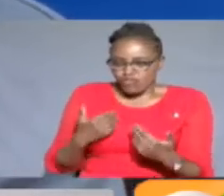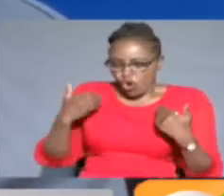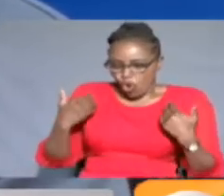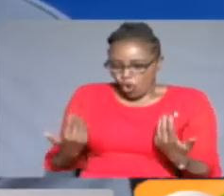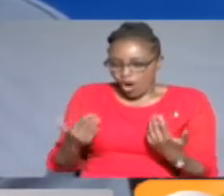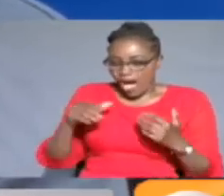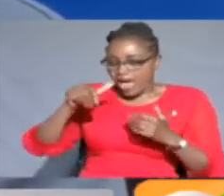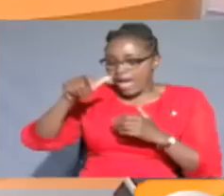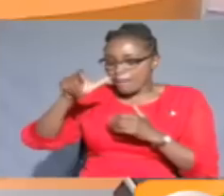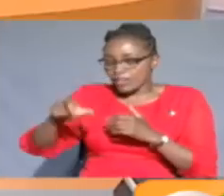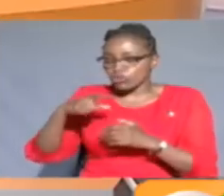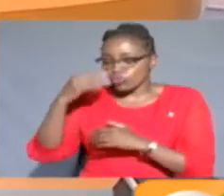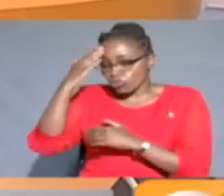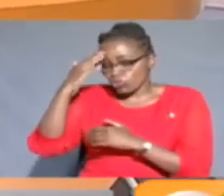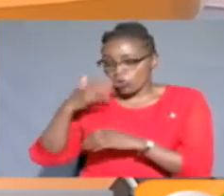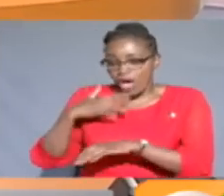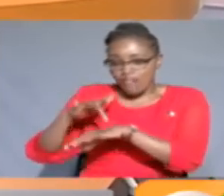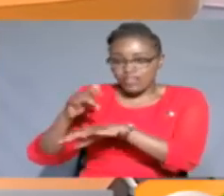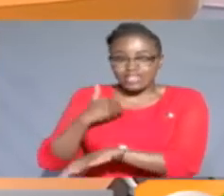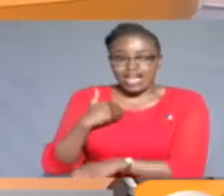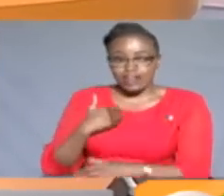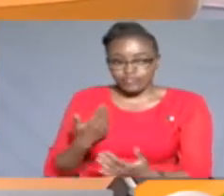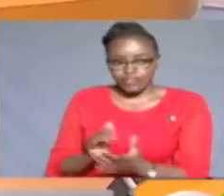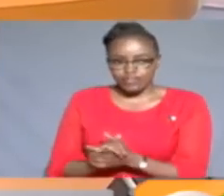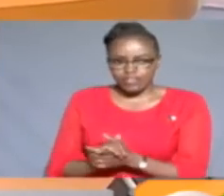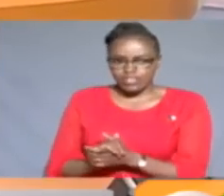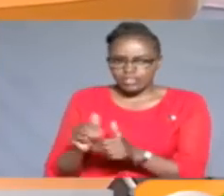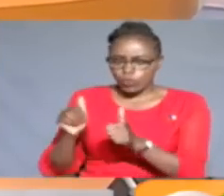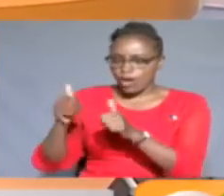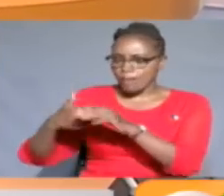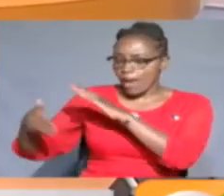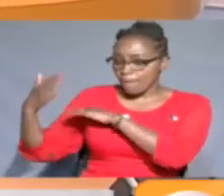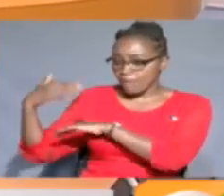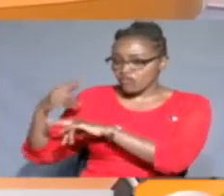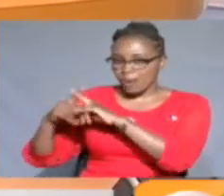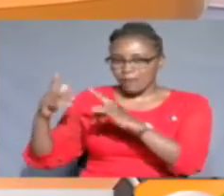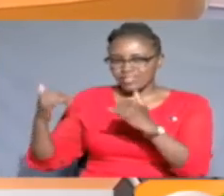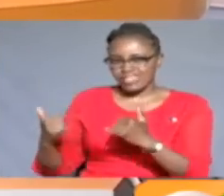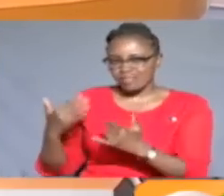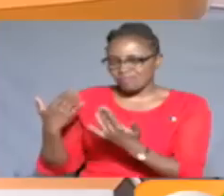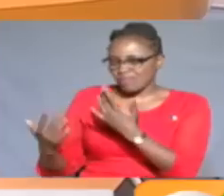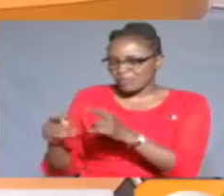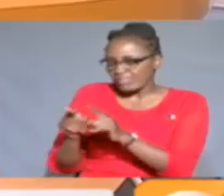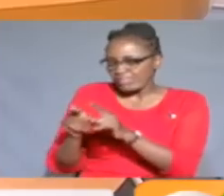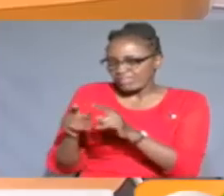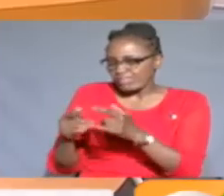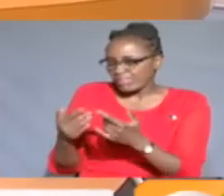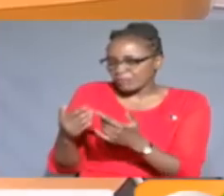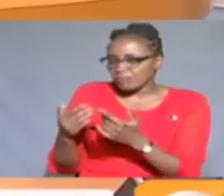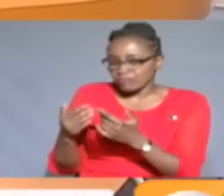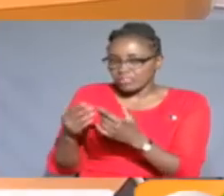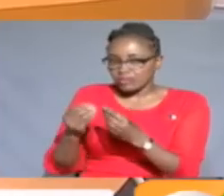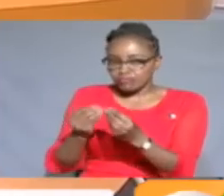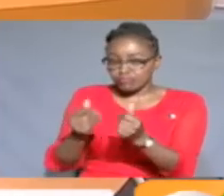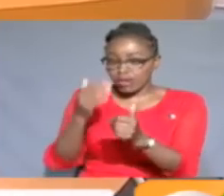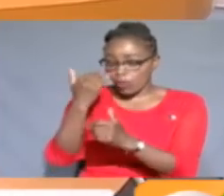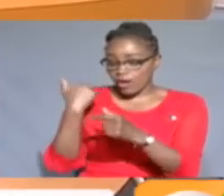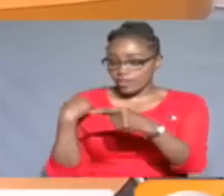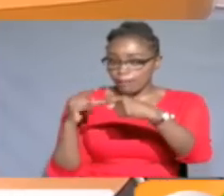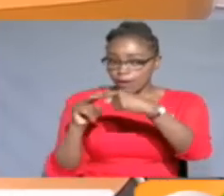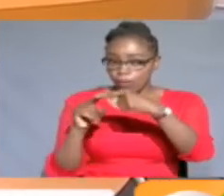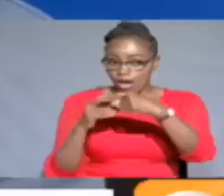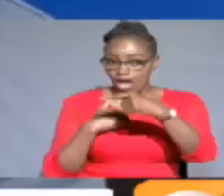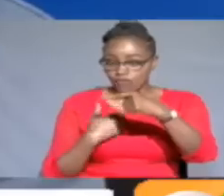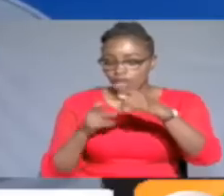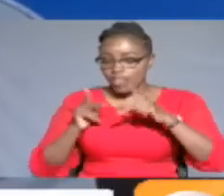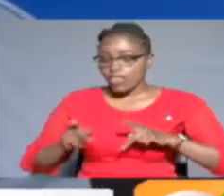right now. But not even now, it started a while back. Yeah. A while back. But maybe it's coming to the fore because, number one, of the